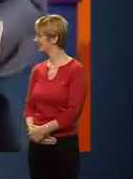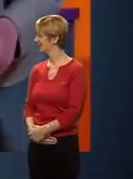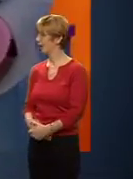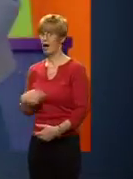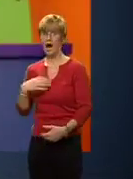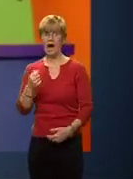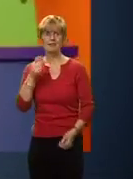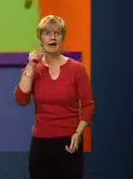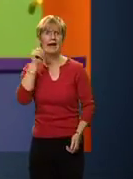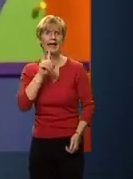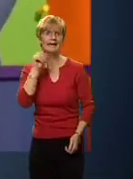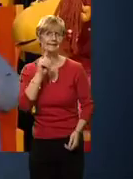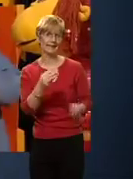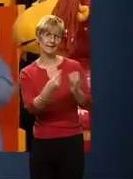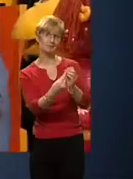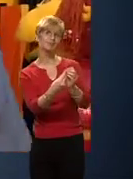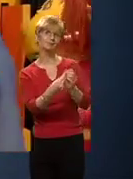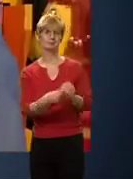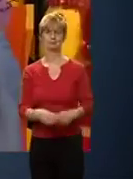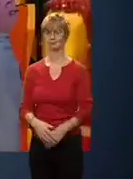Oh, I've got a lady.